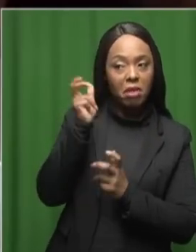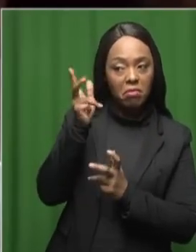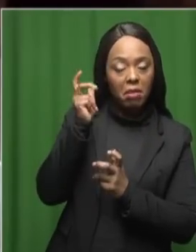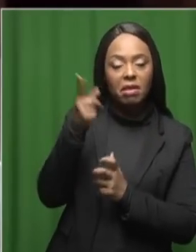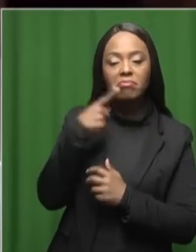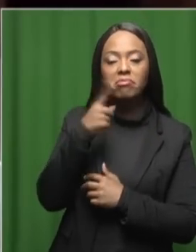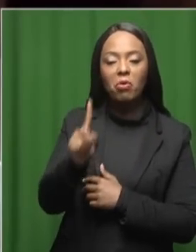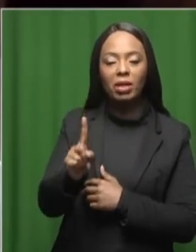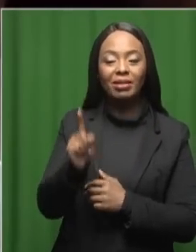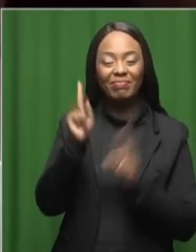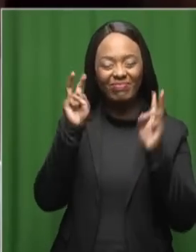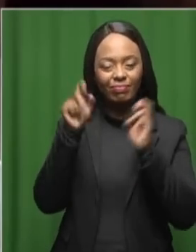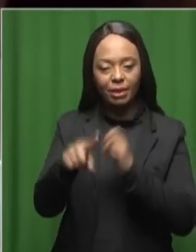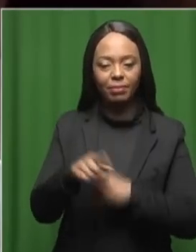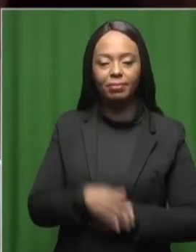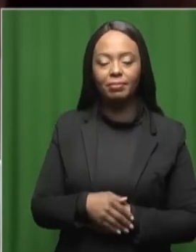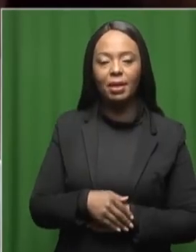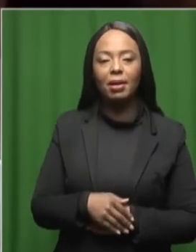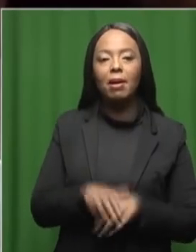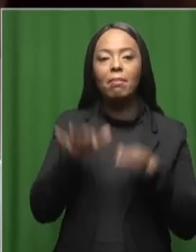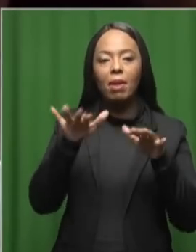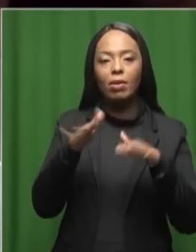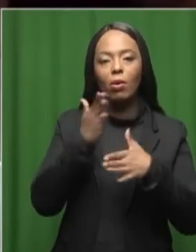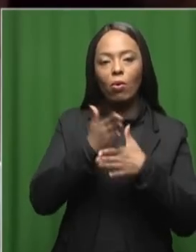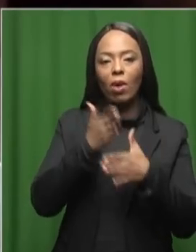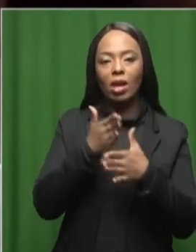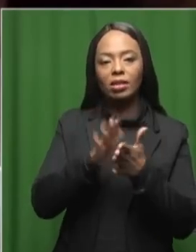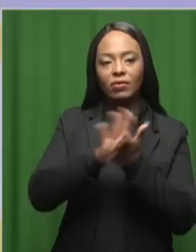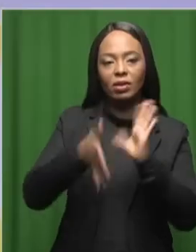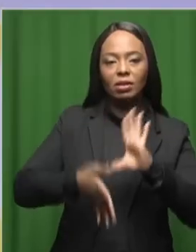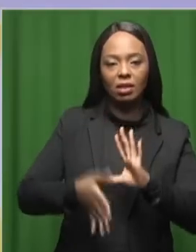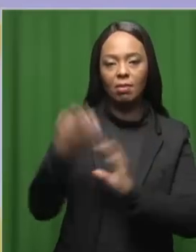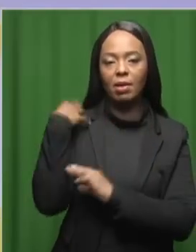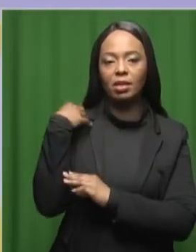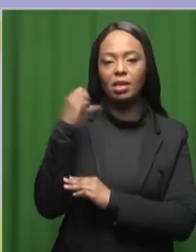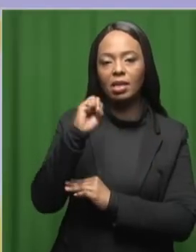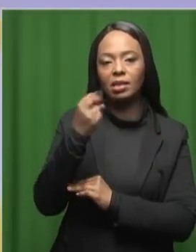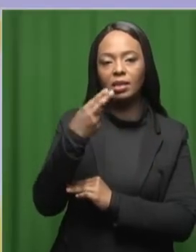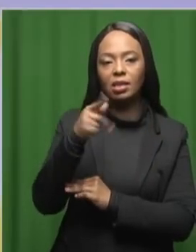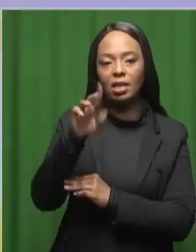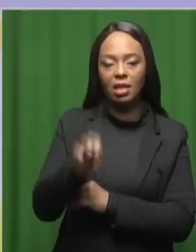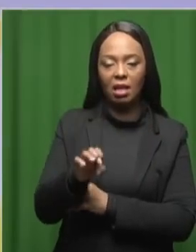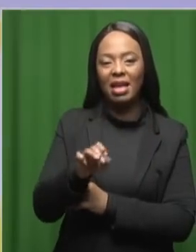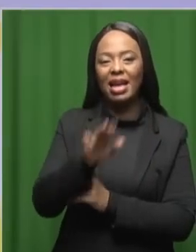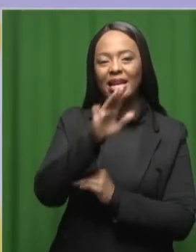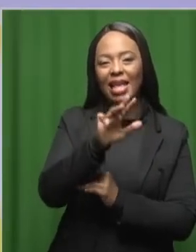well. Minister, thank you. Public Works and Infrastructure Minister Sihle Zikalala speaking about 93